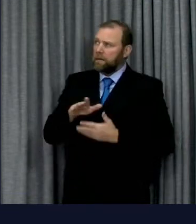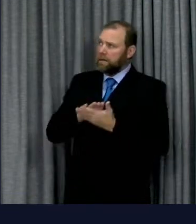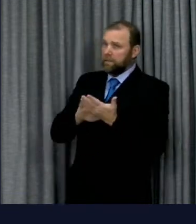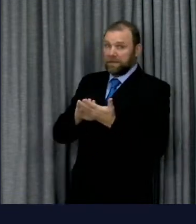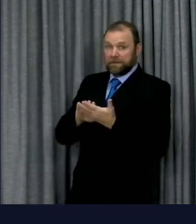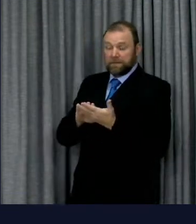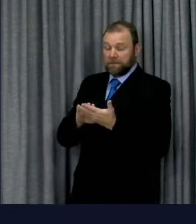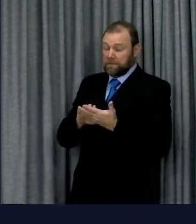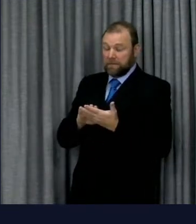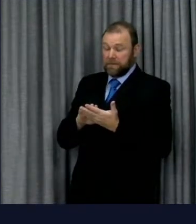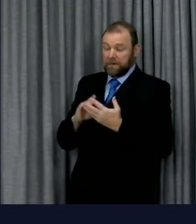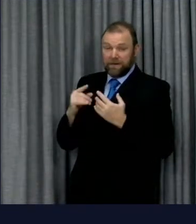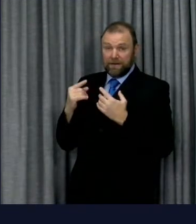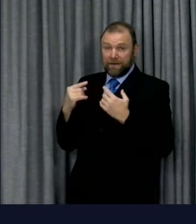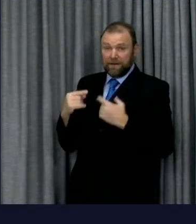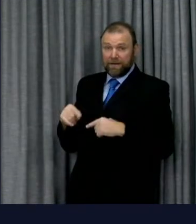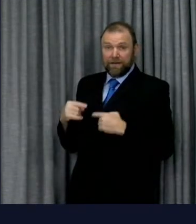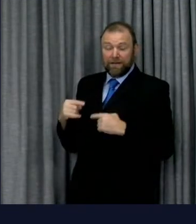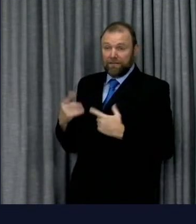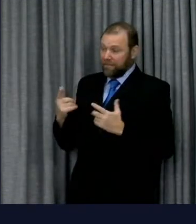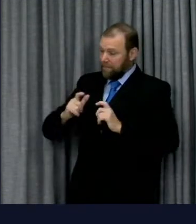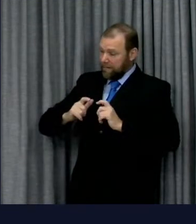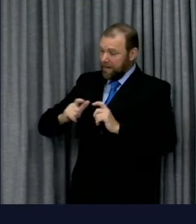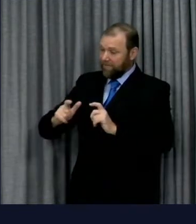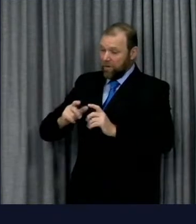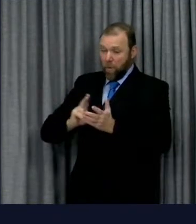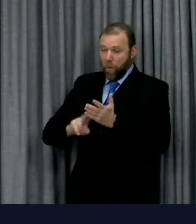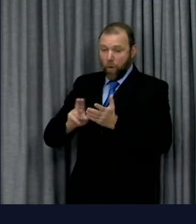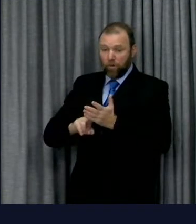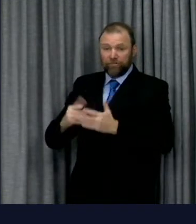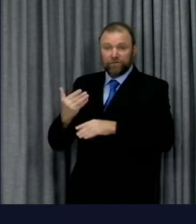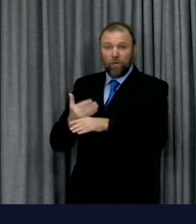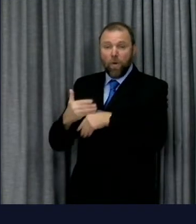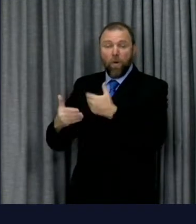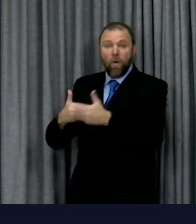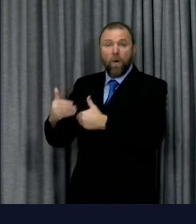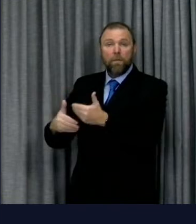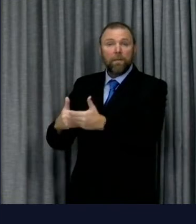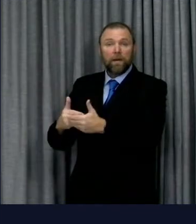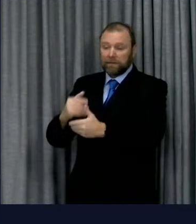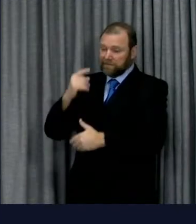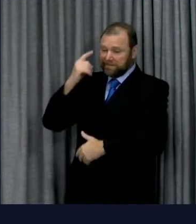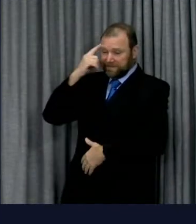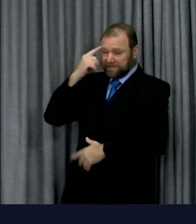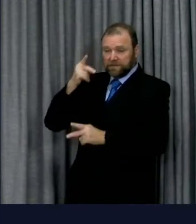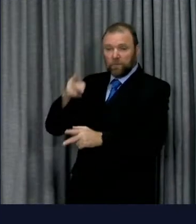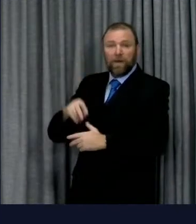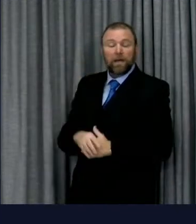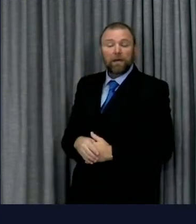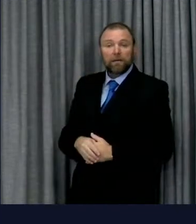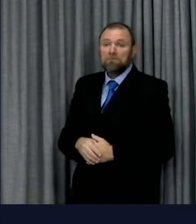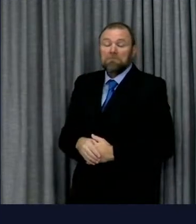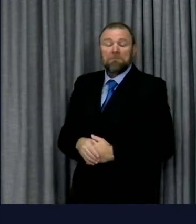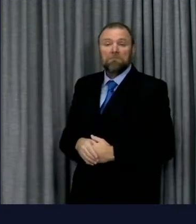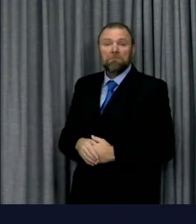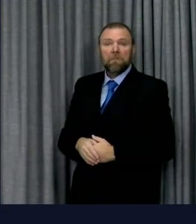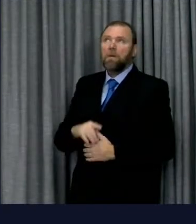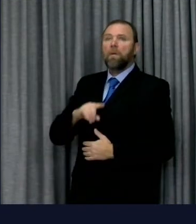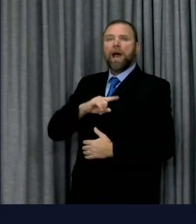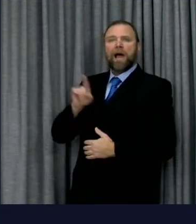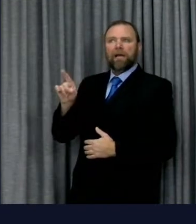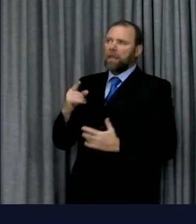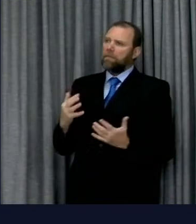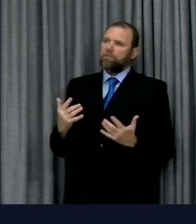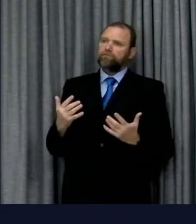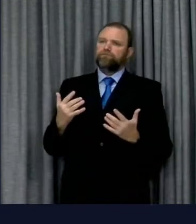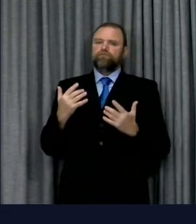of doing the ordinary business of government in a competent and sensible way, because it is